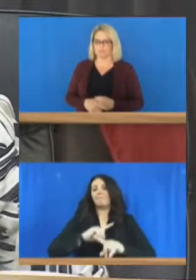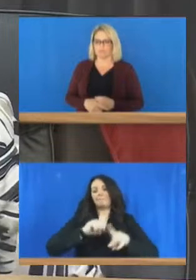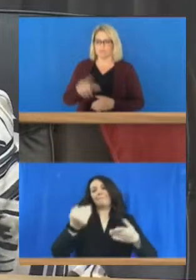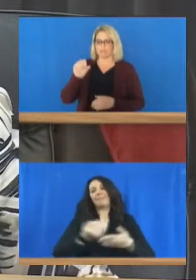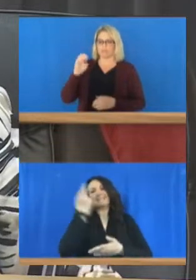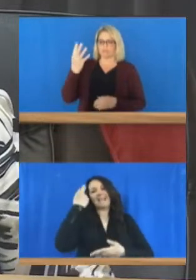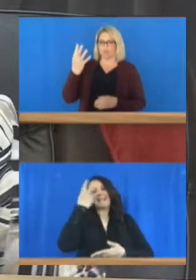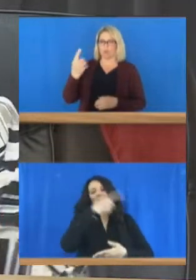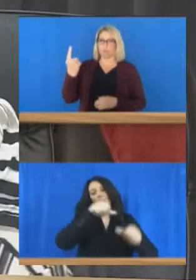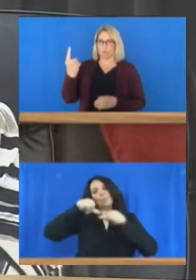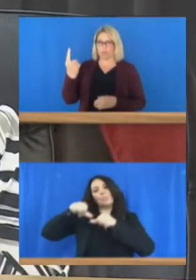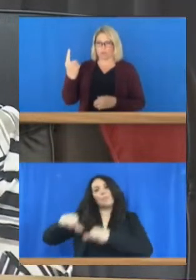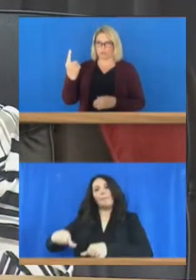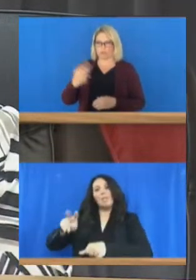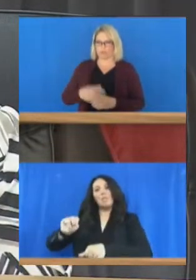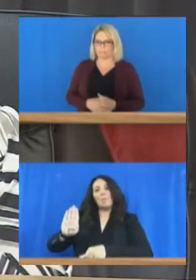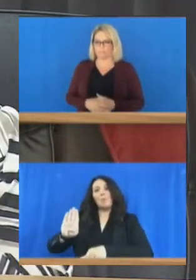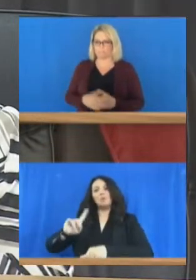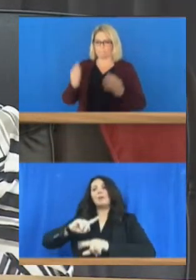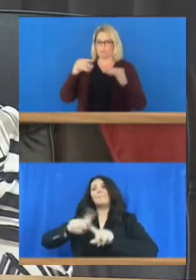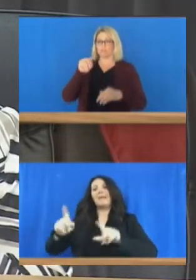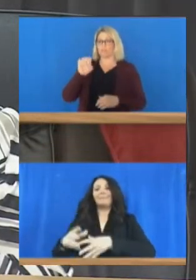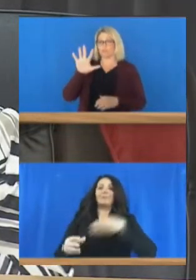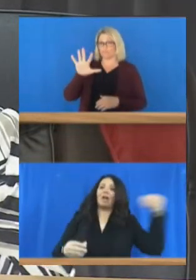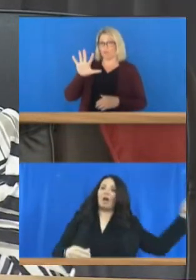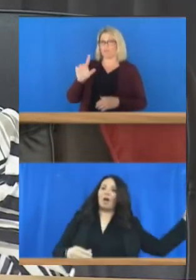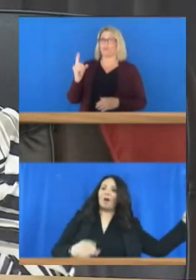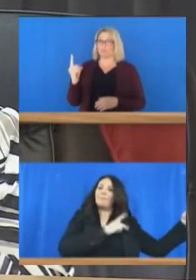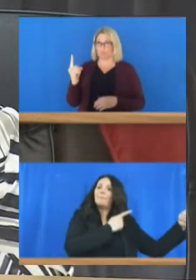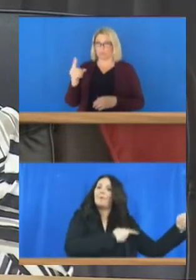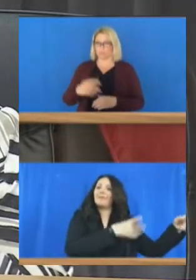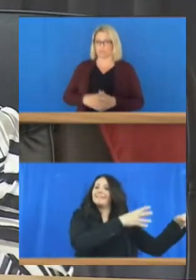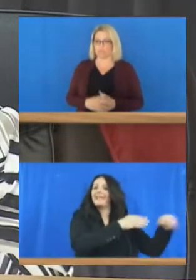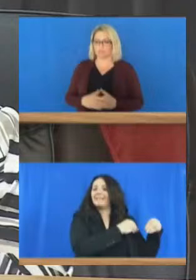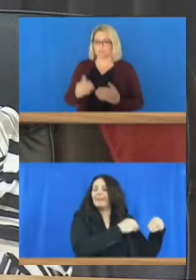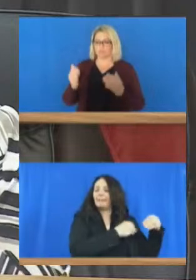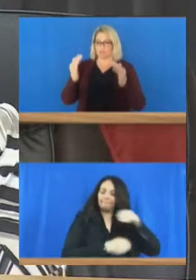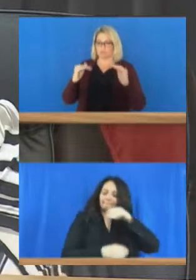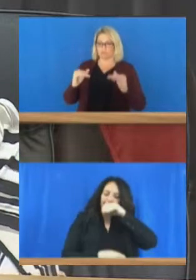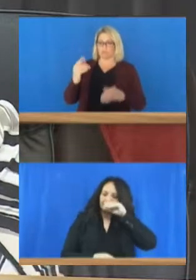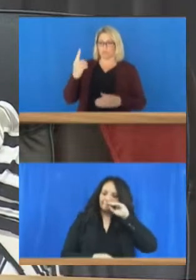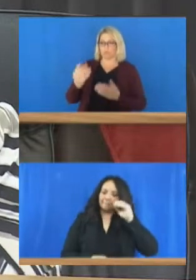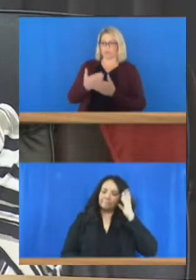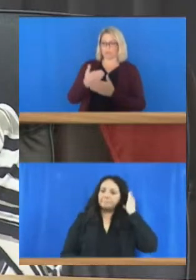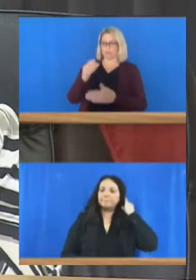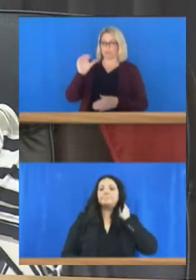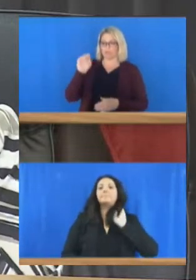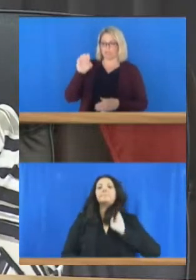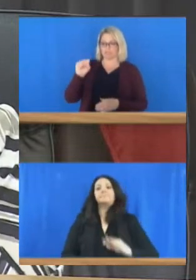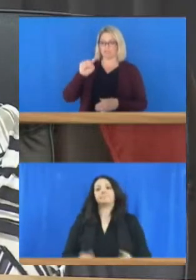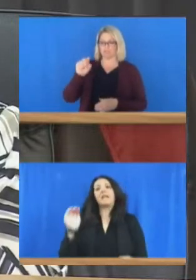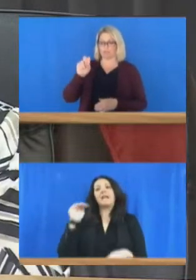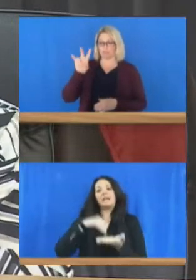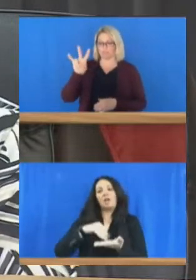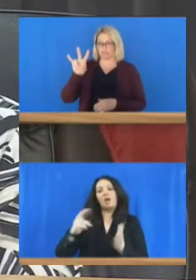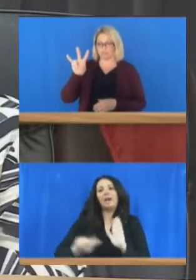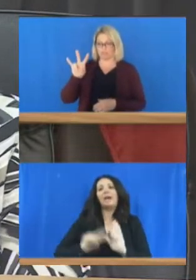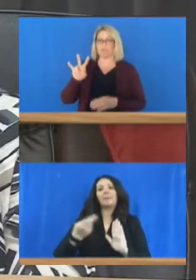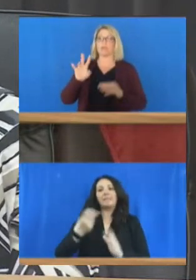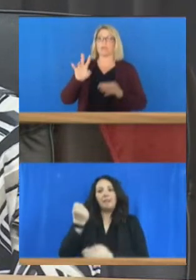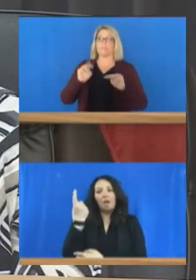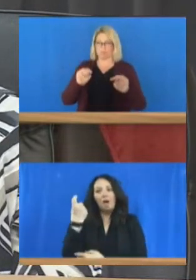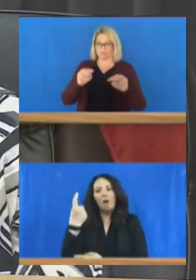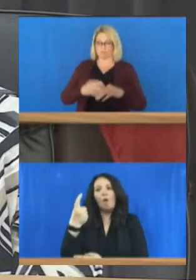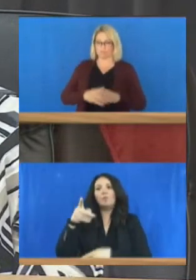actuelle. Les citoyens du Nouveau-Brunswick qui ont contracté le virus ailleurs, au Canada, et qui s'isolent ou sont hospitalisés